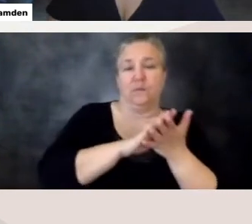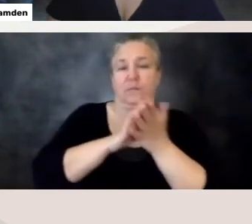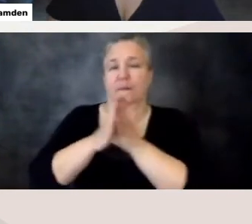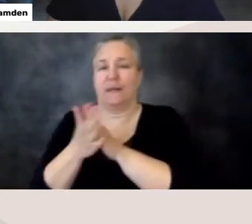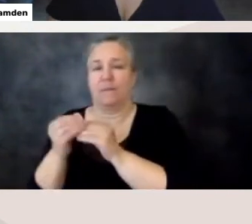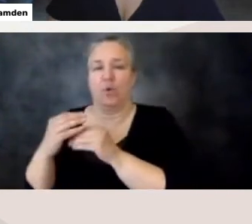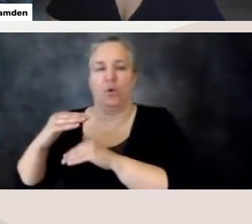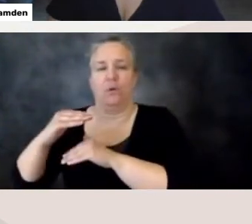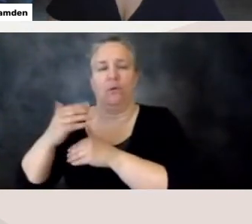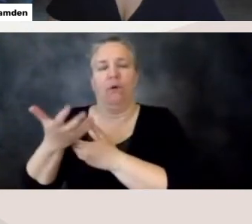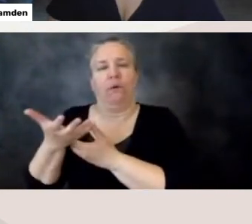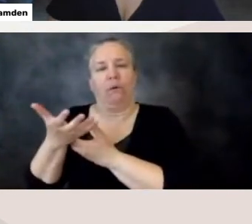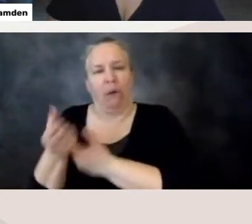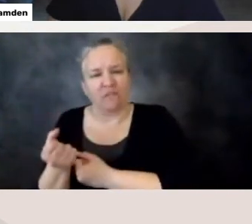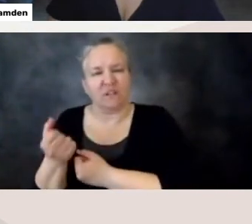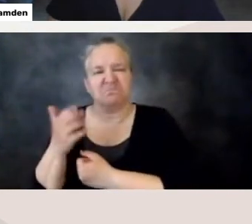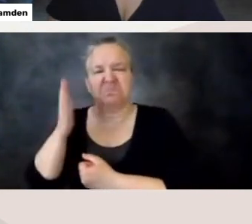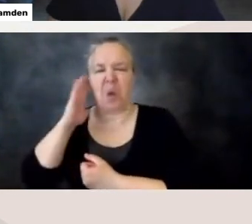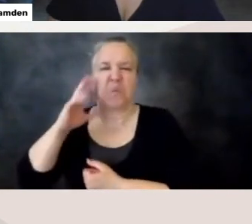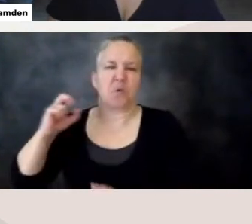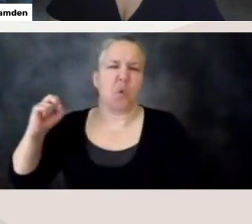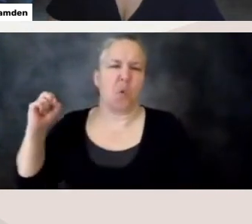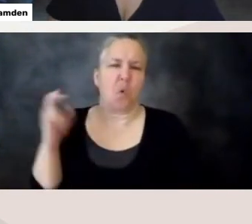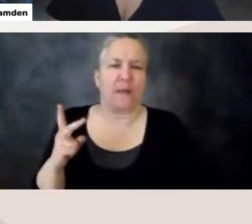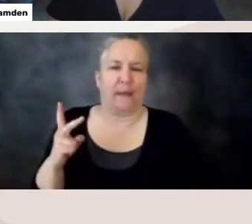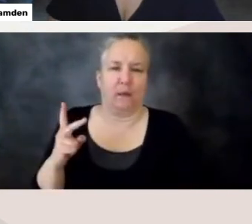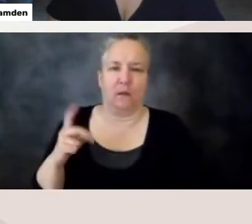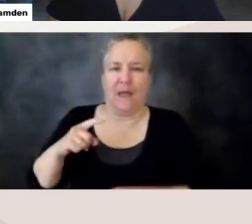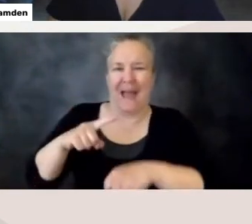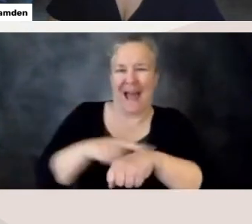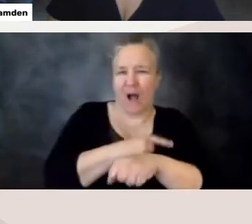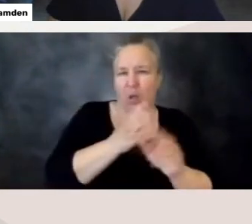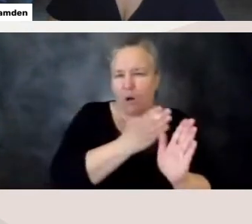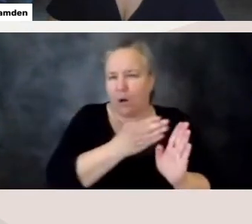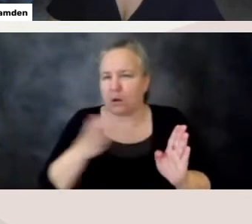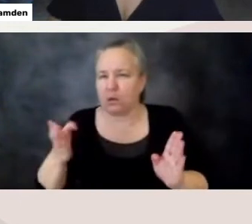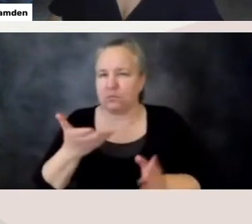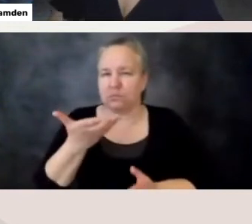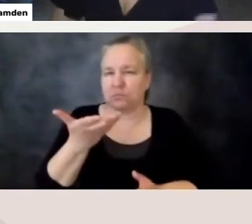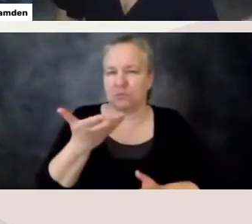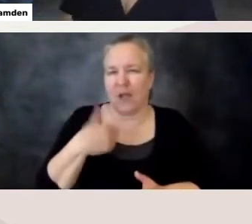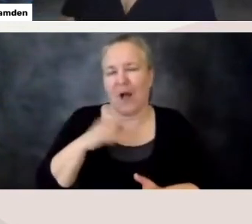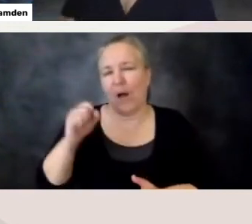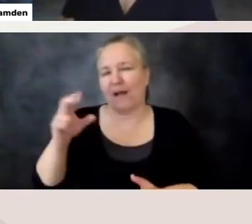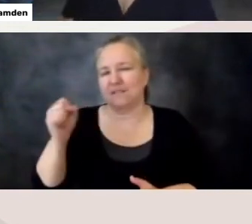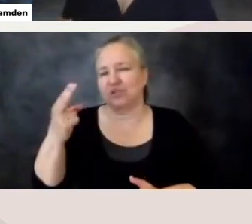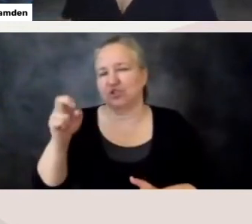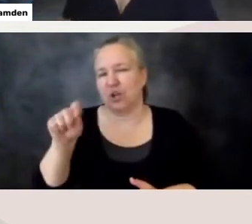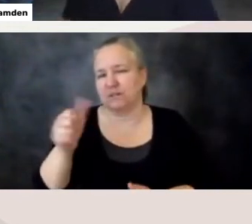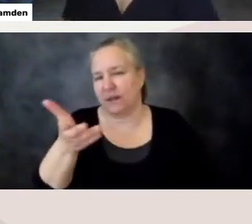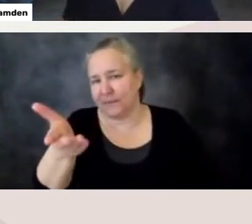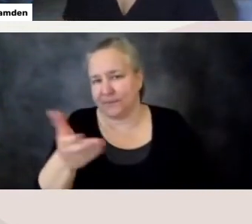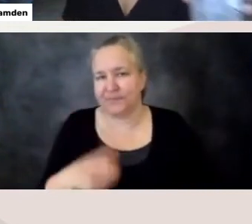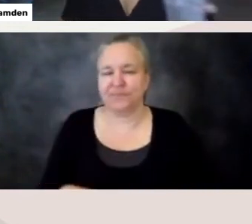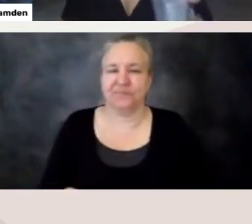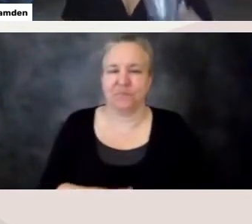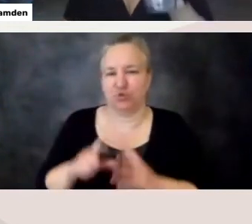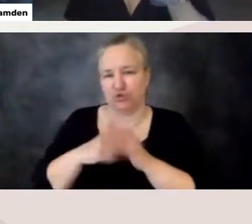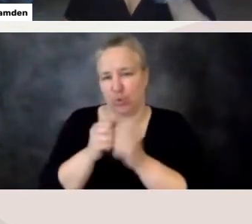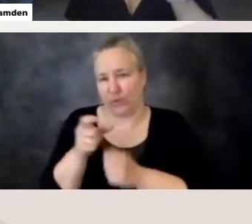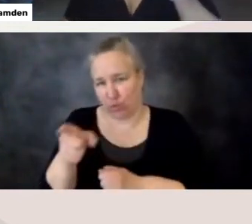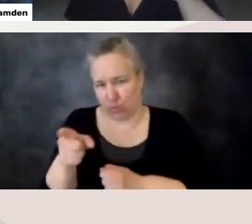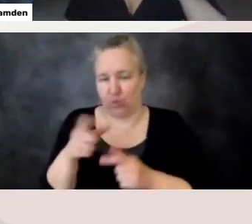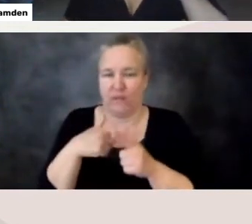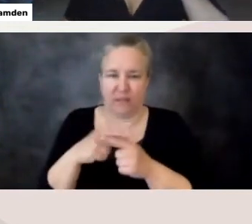confident that you were going to be okay? And I think I'm going to ask that of Shanta, and we'll start there